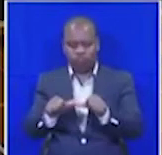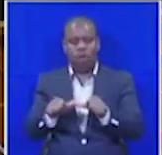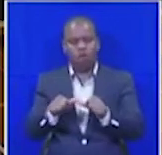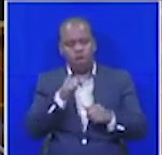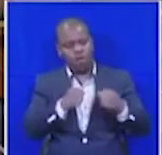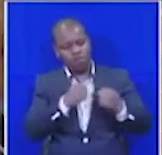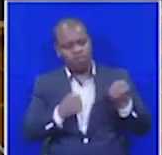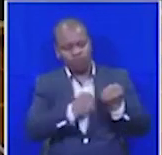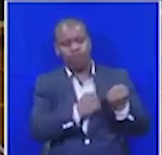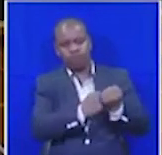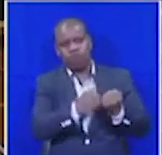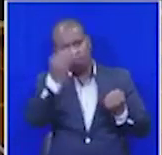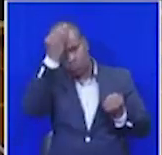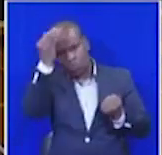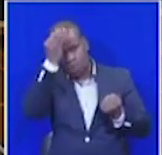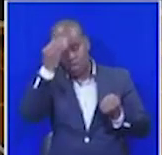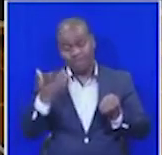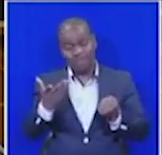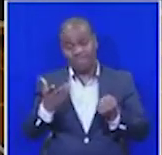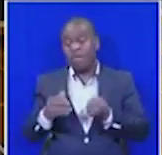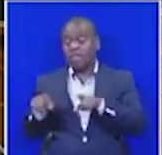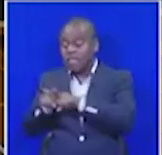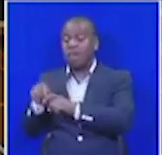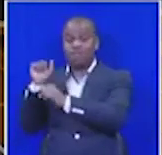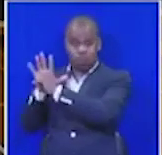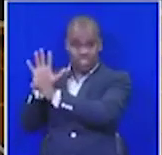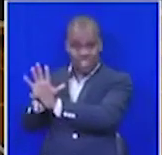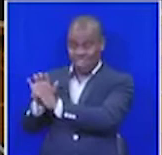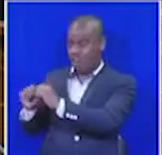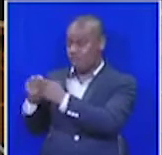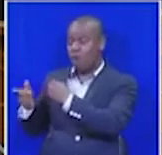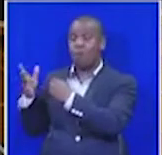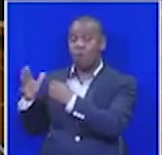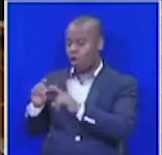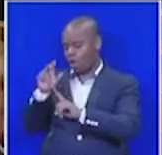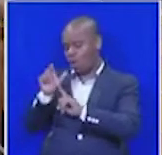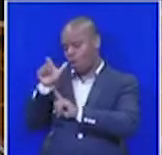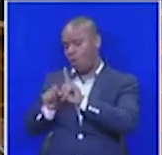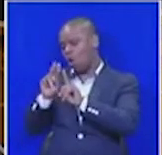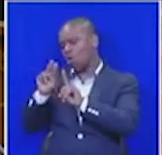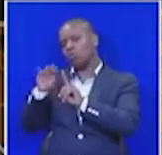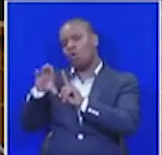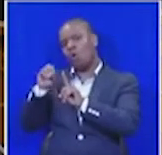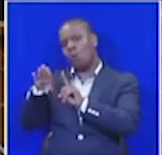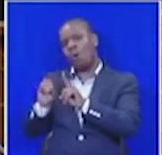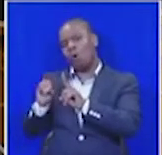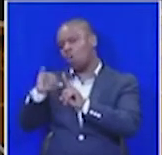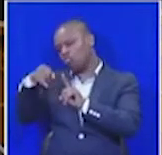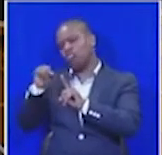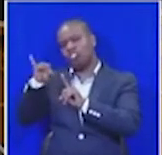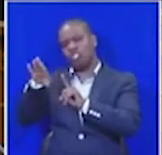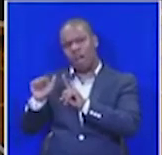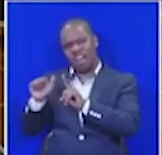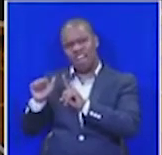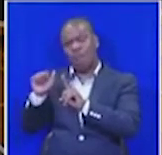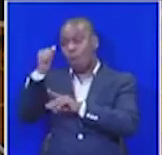Zuma. It's the same pressure that saw the compromised Nongqobo Jiba parachuted in to the